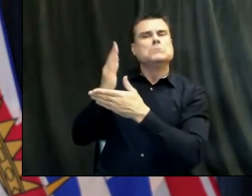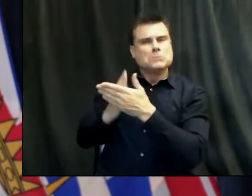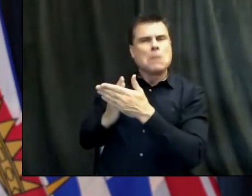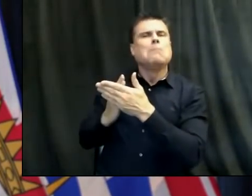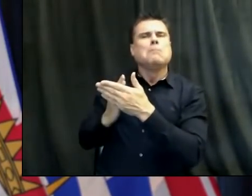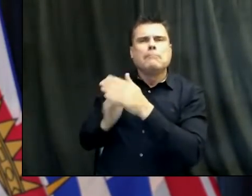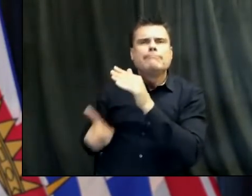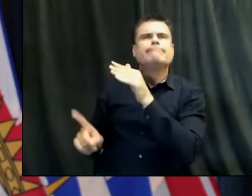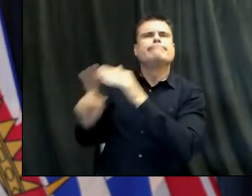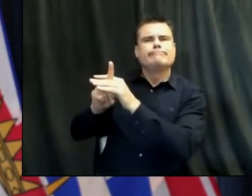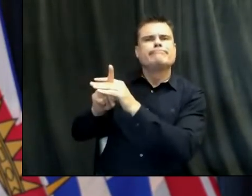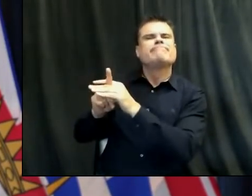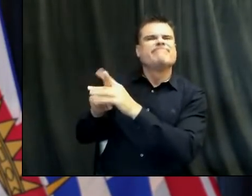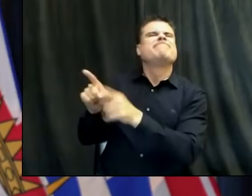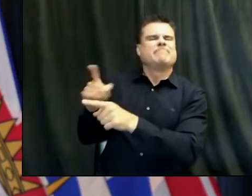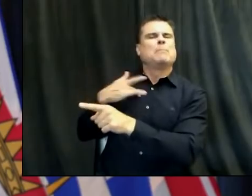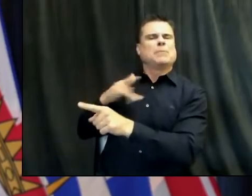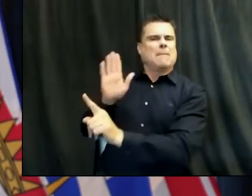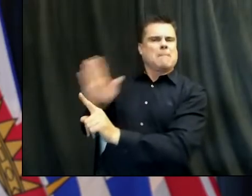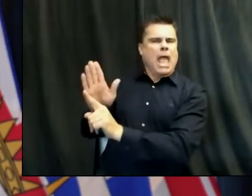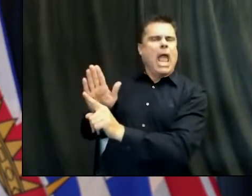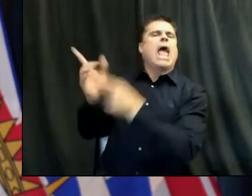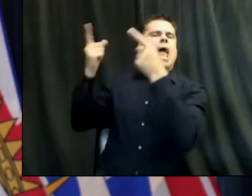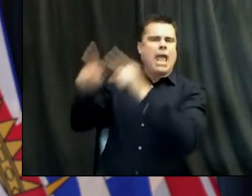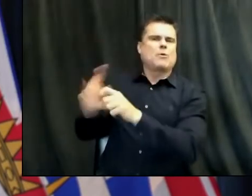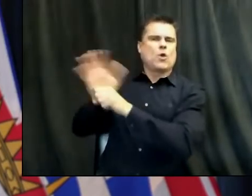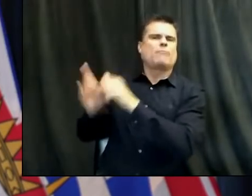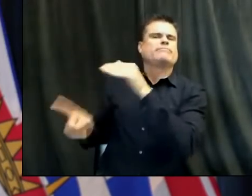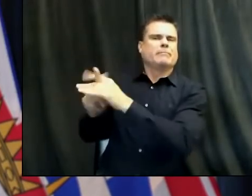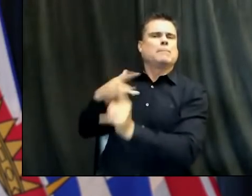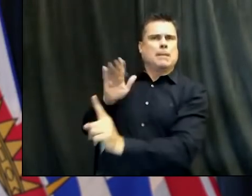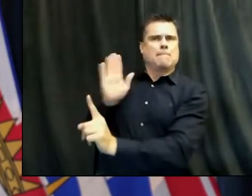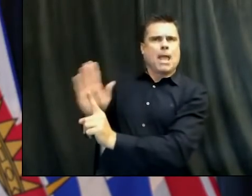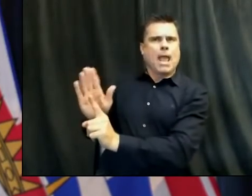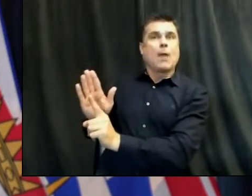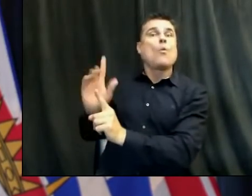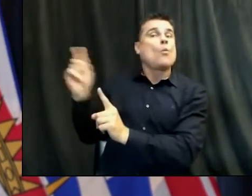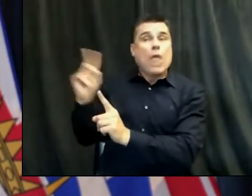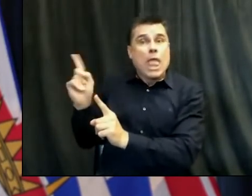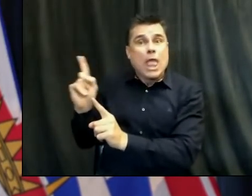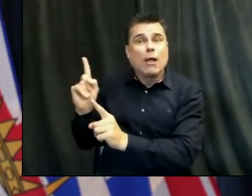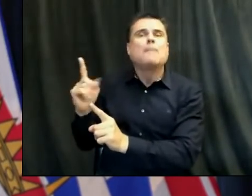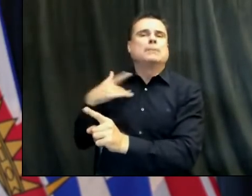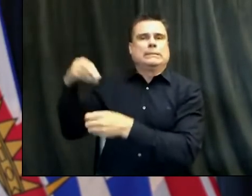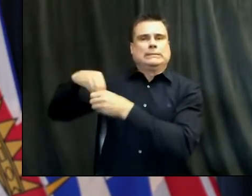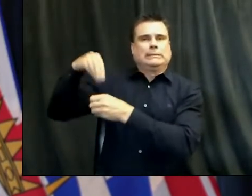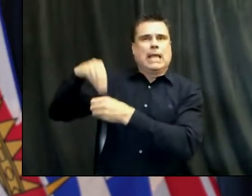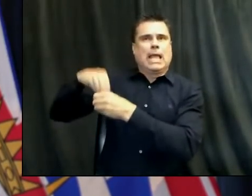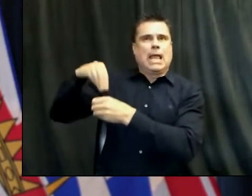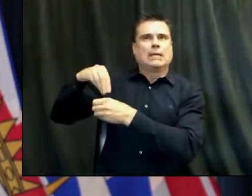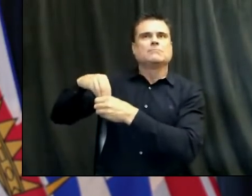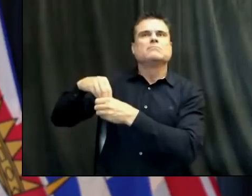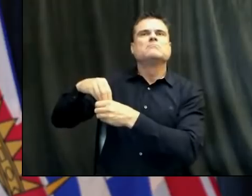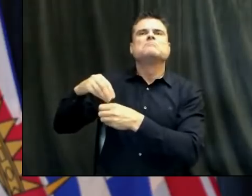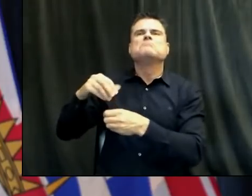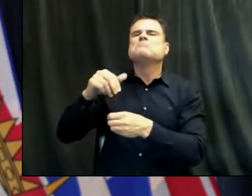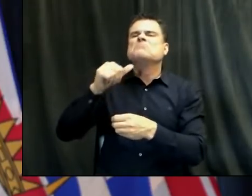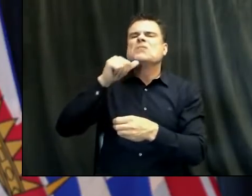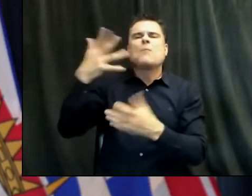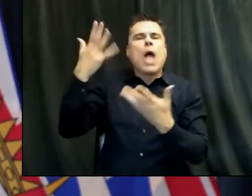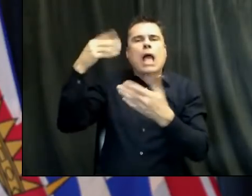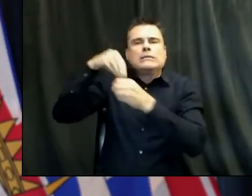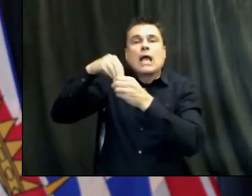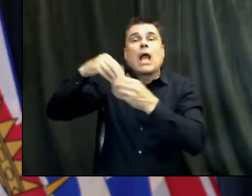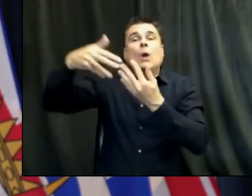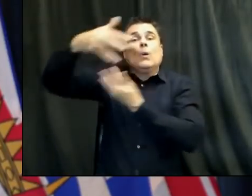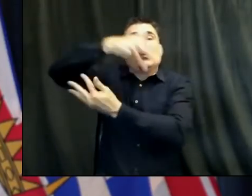seasonality that we're starting to see. And, it's the same in Europe. It's the same in across Canada, the United States.